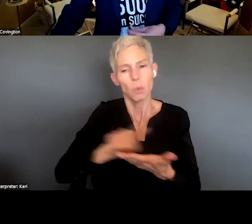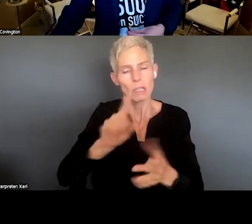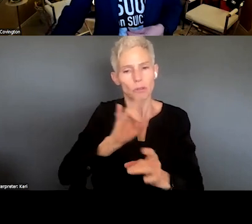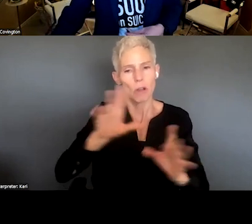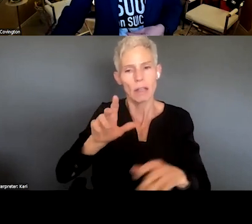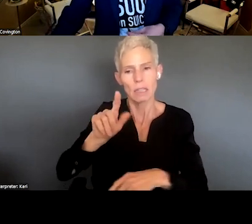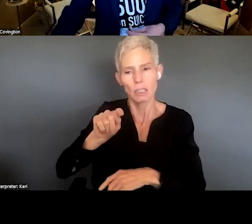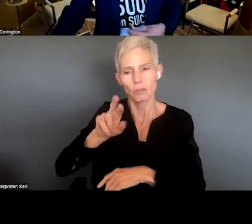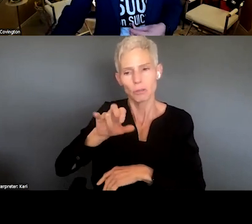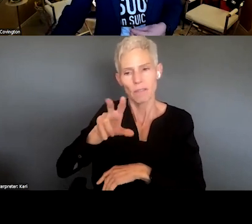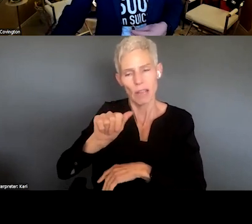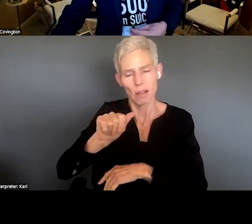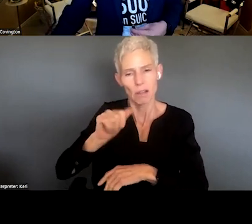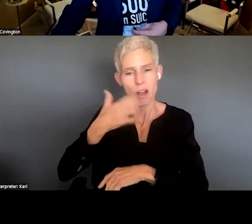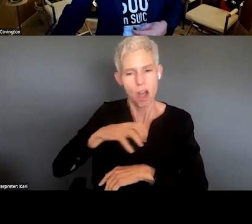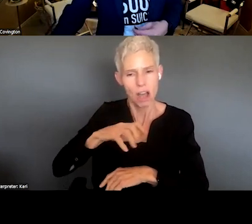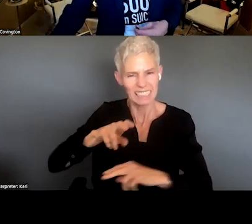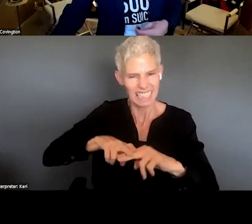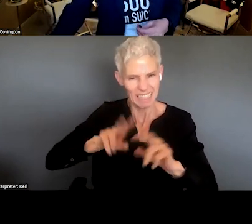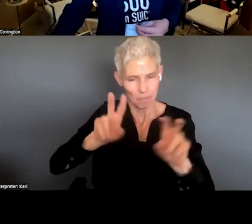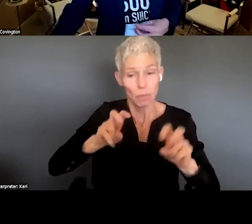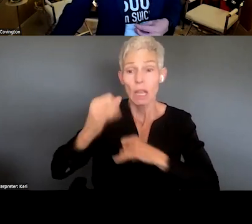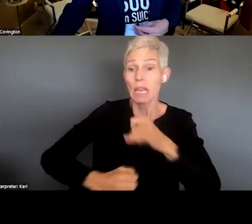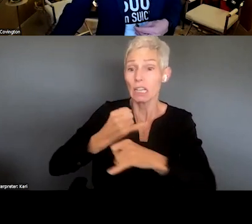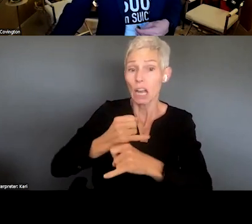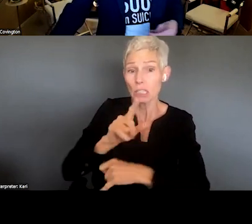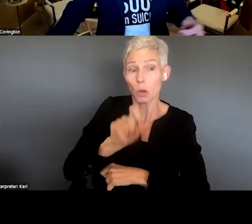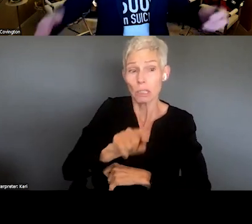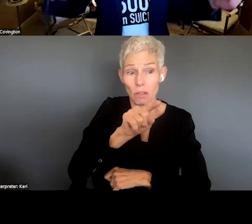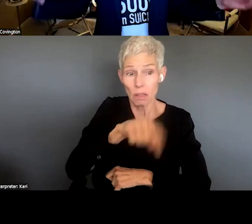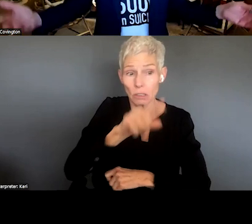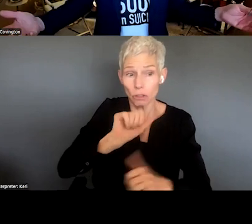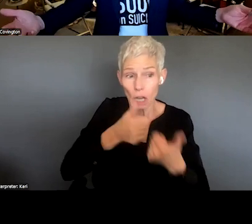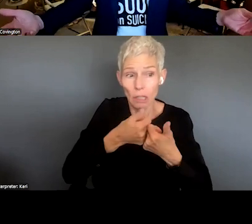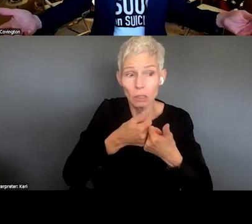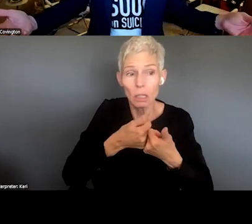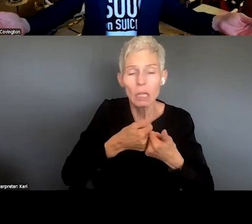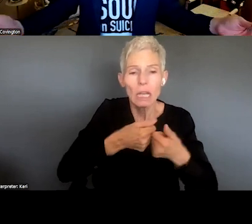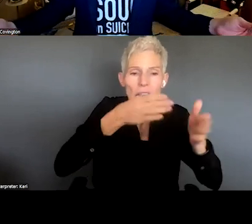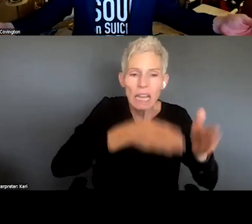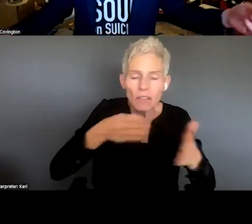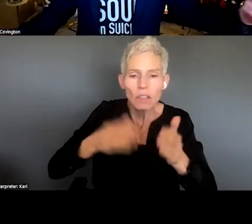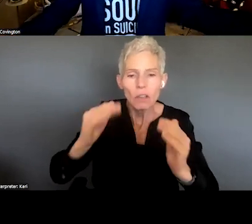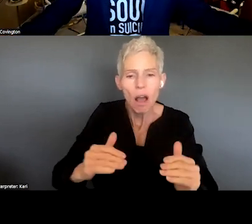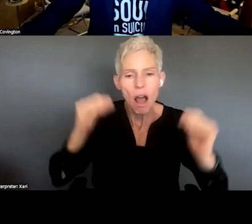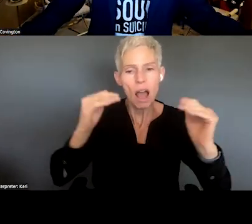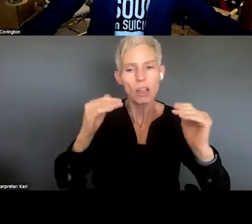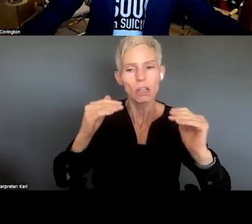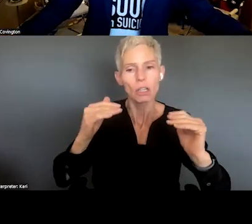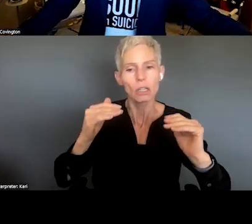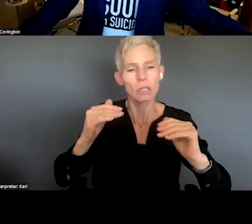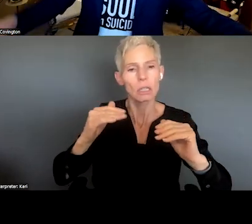And it is an international question. This challenge of individuals in higher level of need for crisis